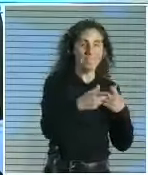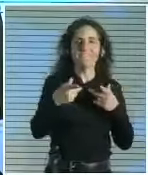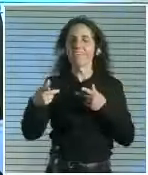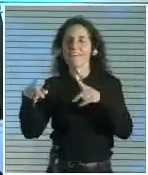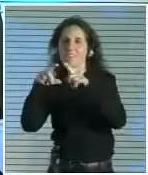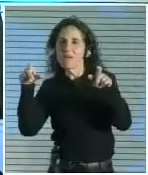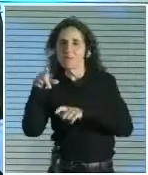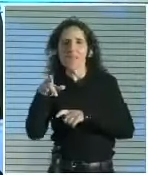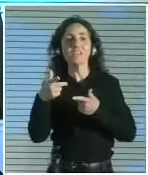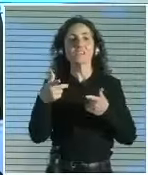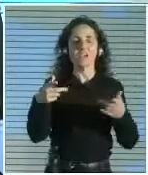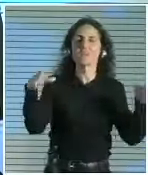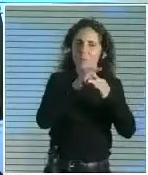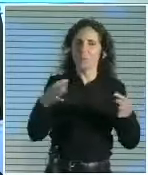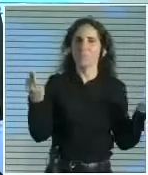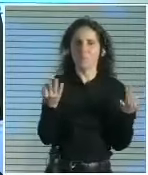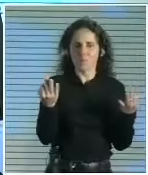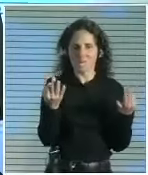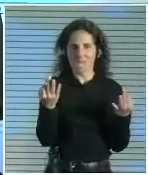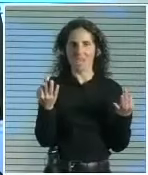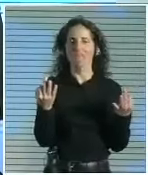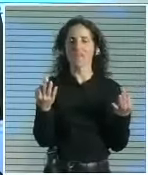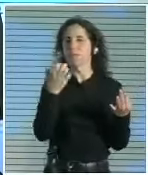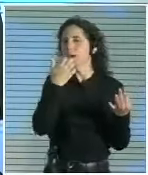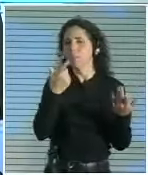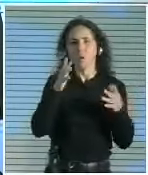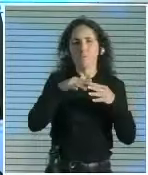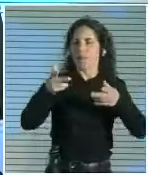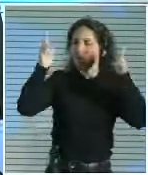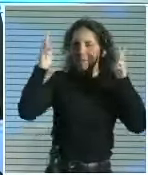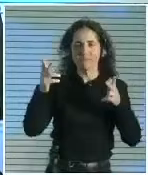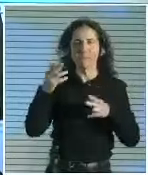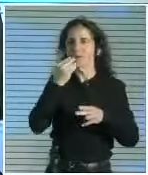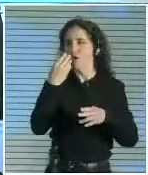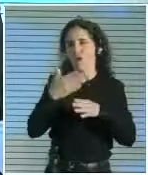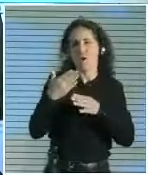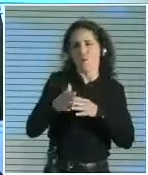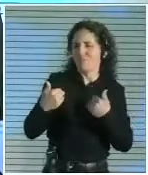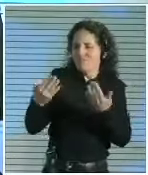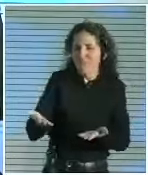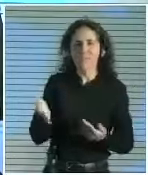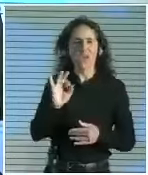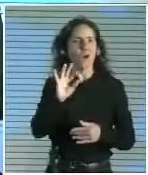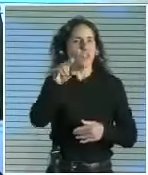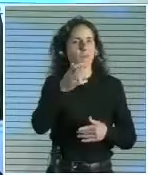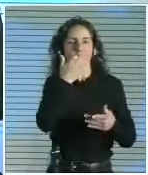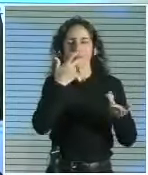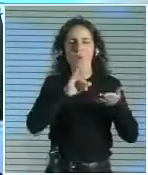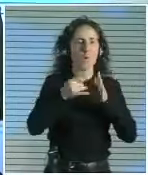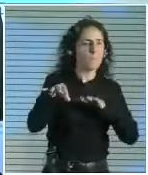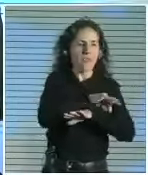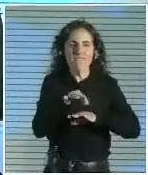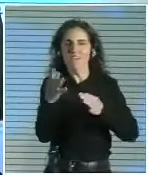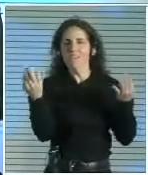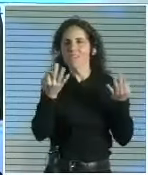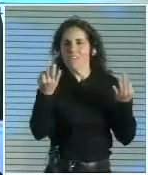be zoned and licensed, and there are experts and engineers who need to be educated and hired and compensated